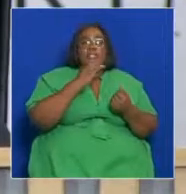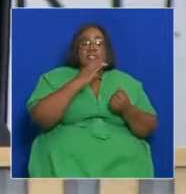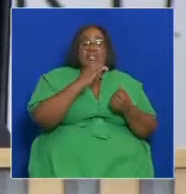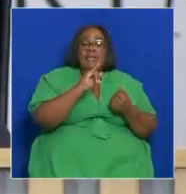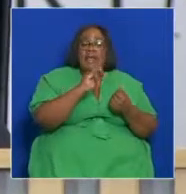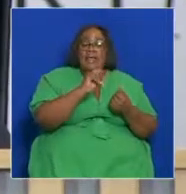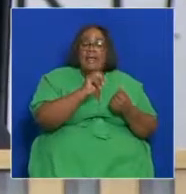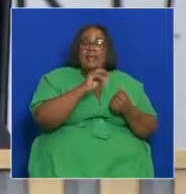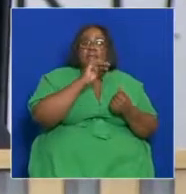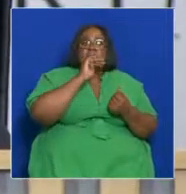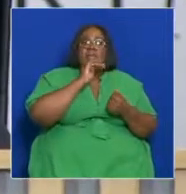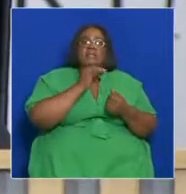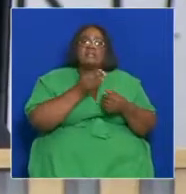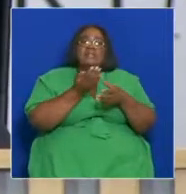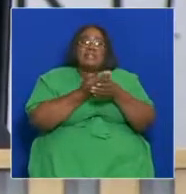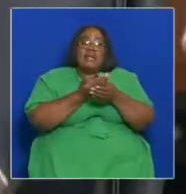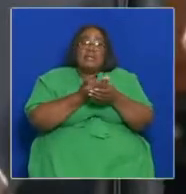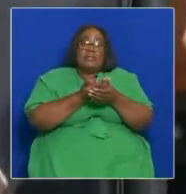Thank you.